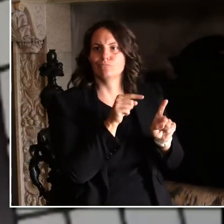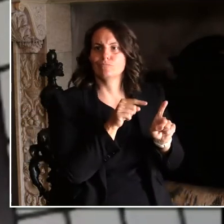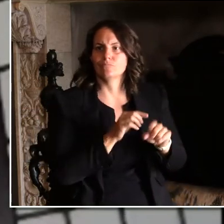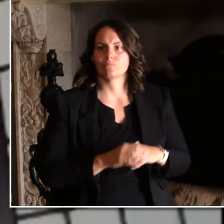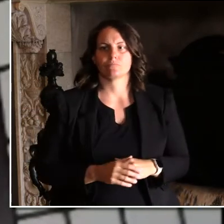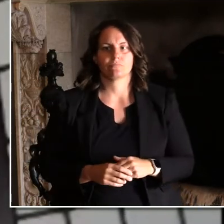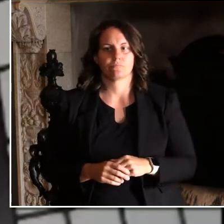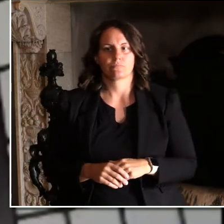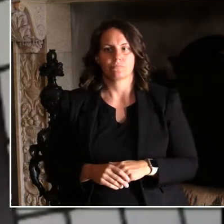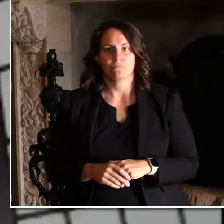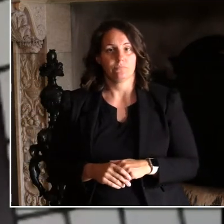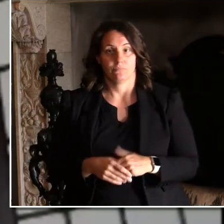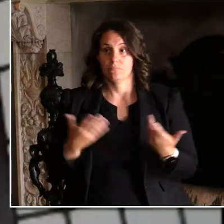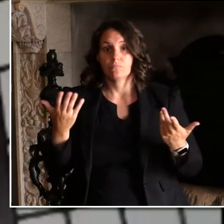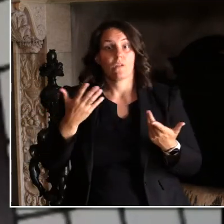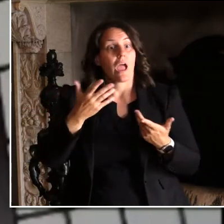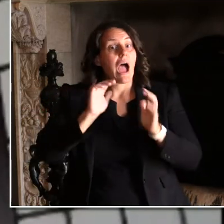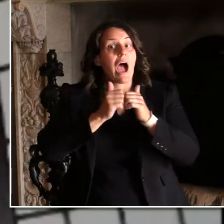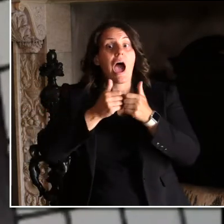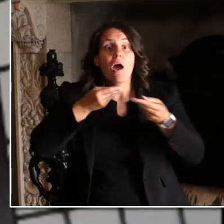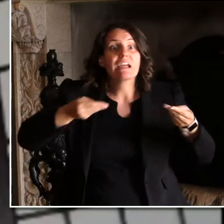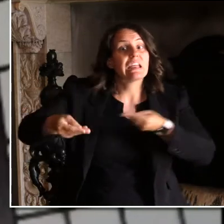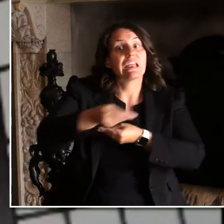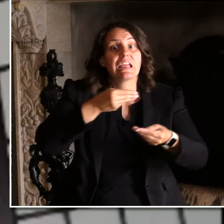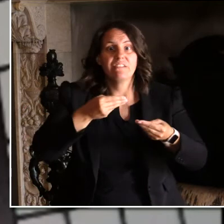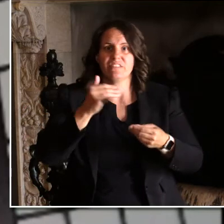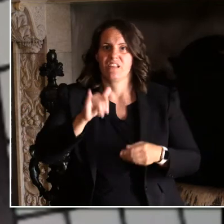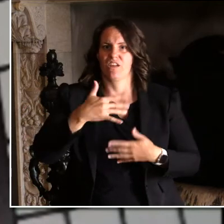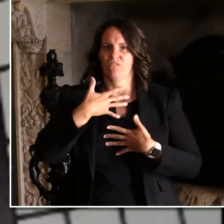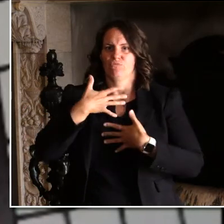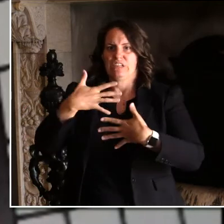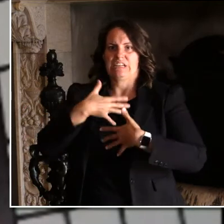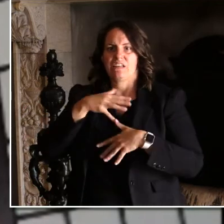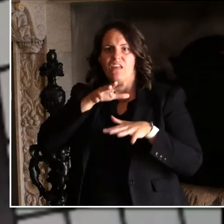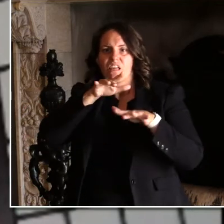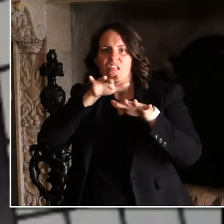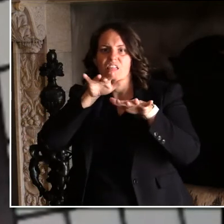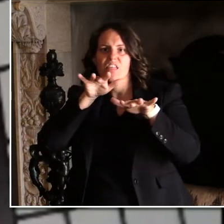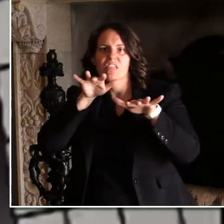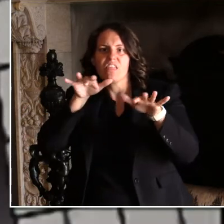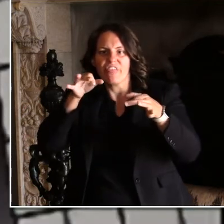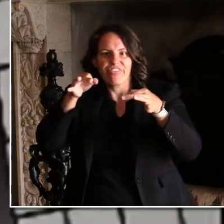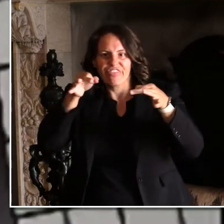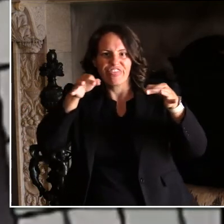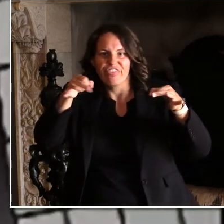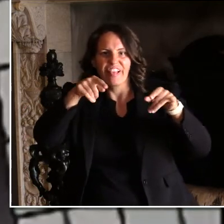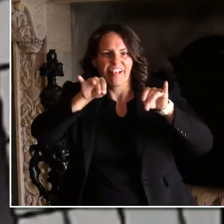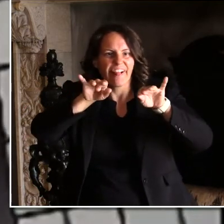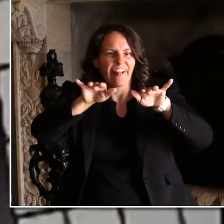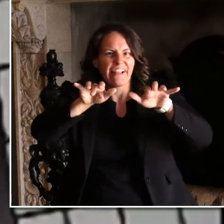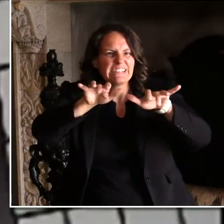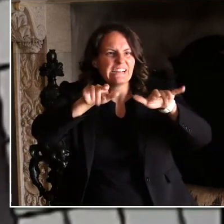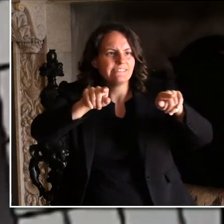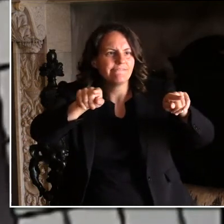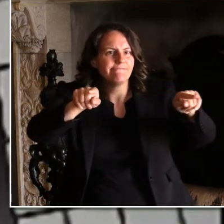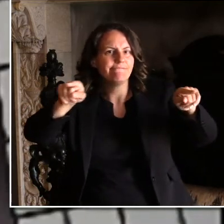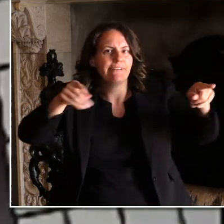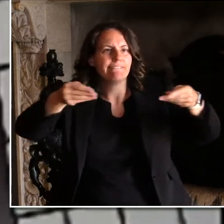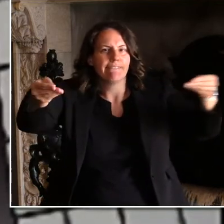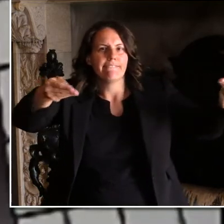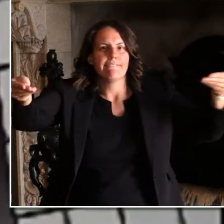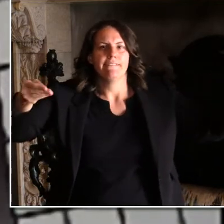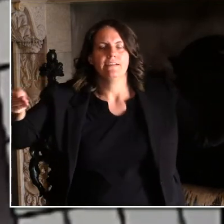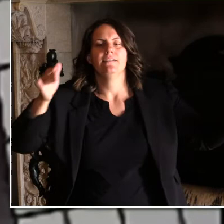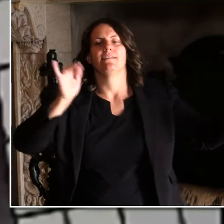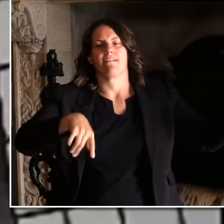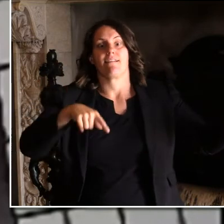those secretions and through touching your face. So what we would say is that it is one of